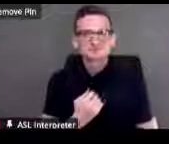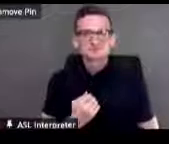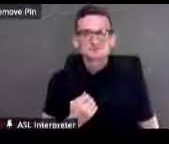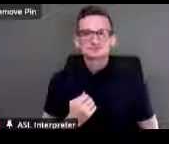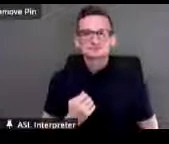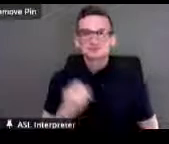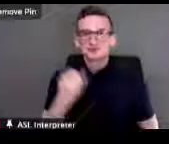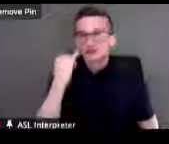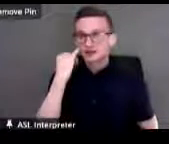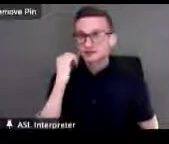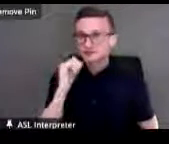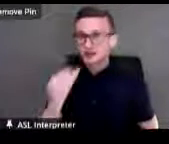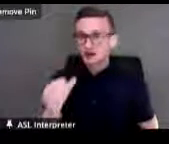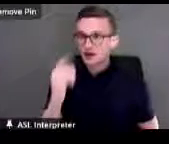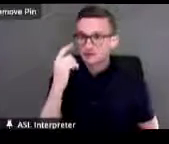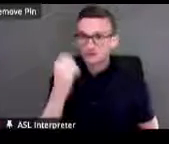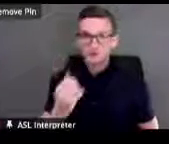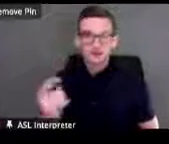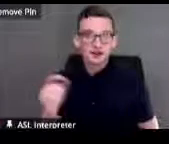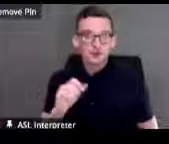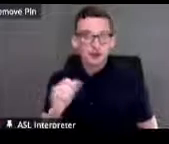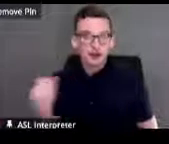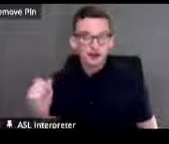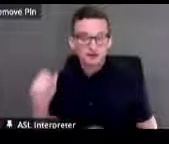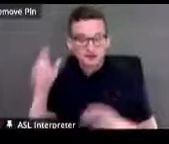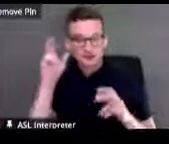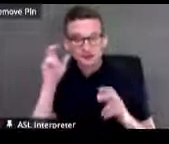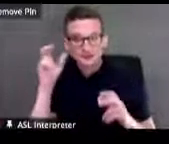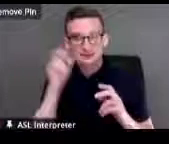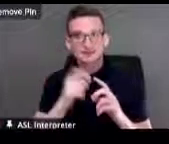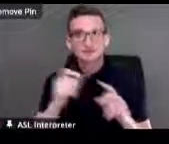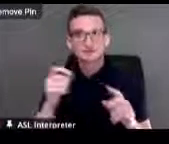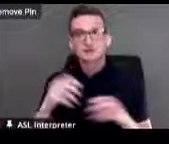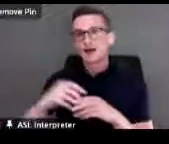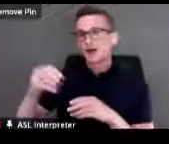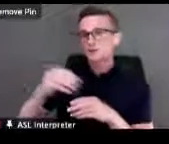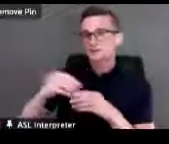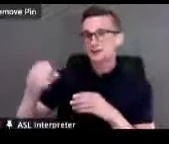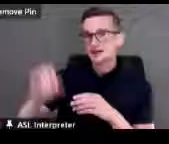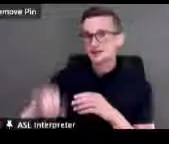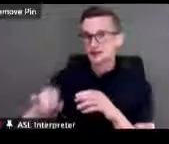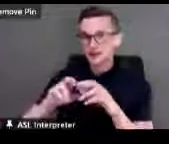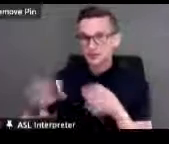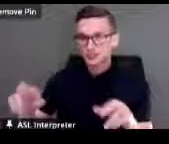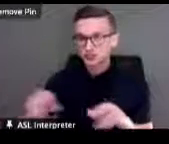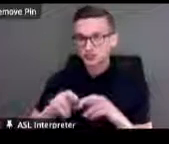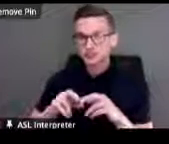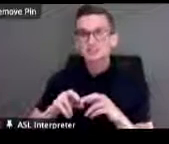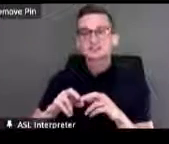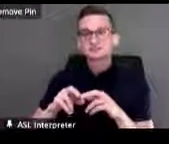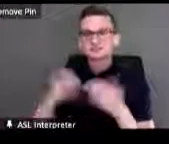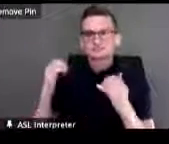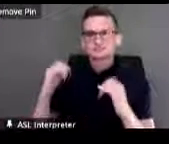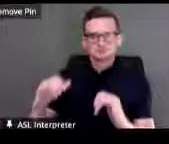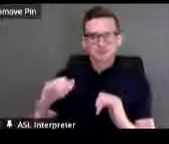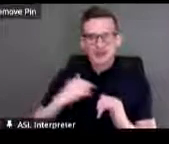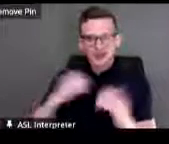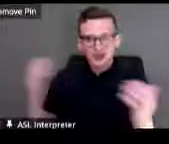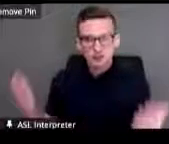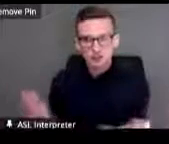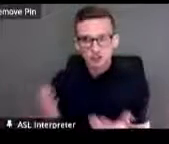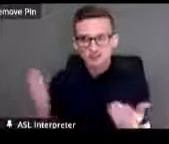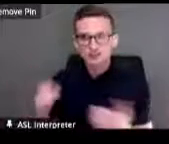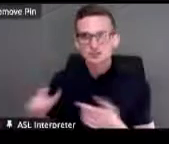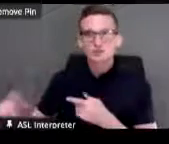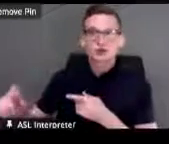for anyone else who's listening and you're from outside of the region, I do want to also encourage you to consider calling in as well too, if you'd